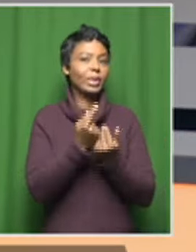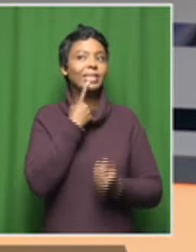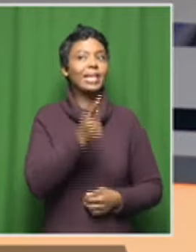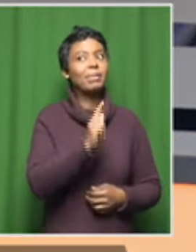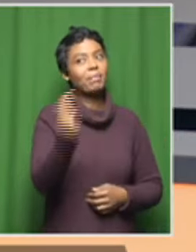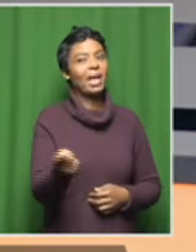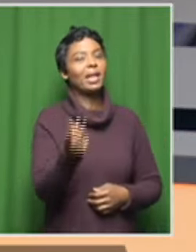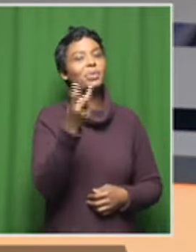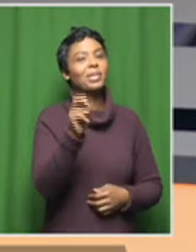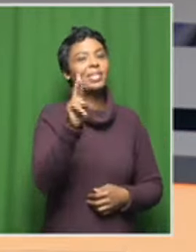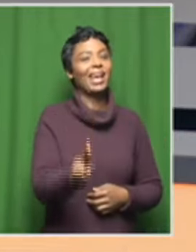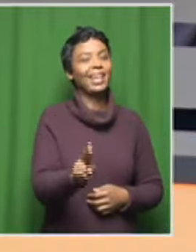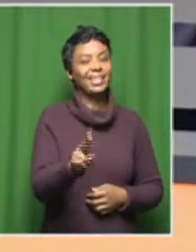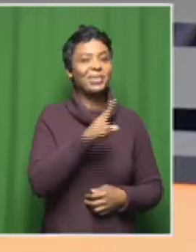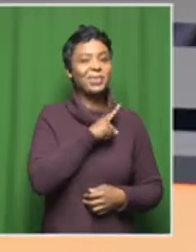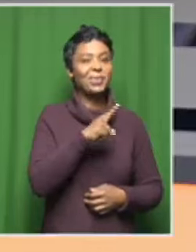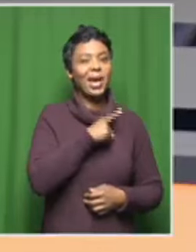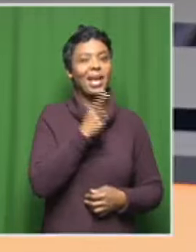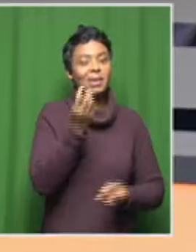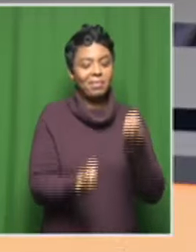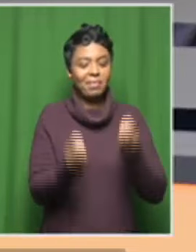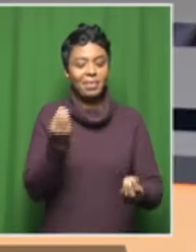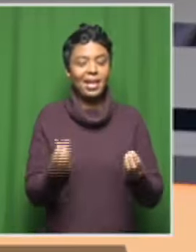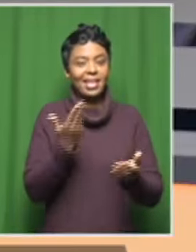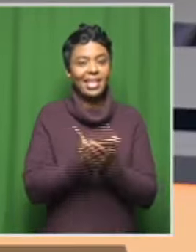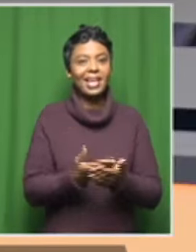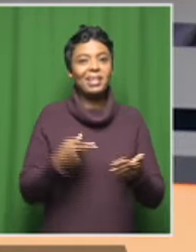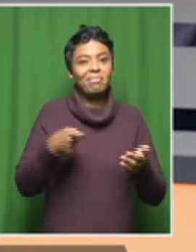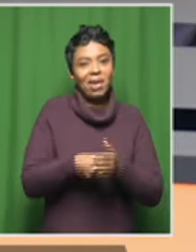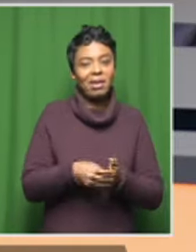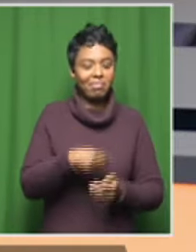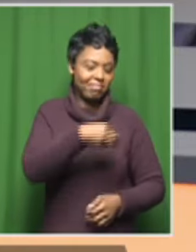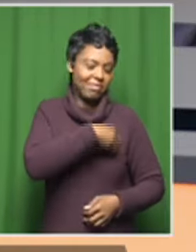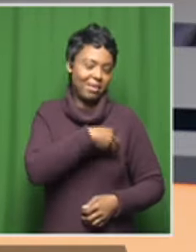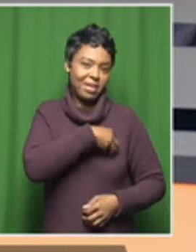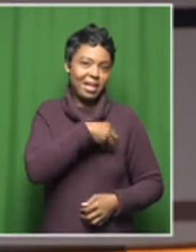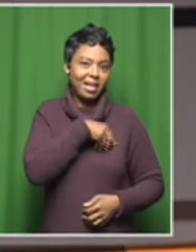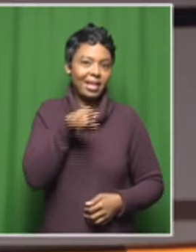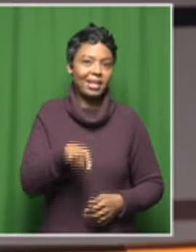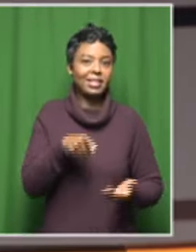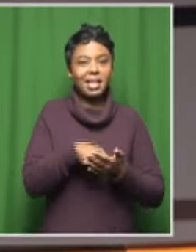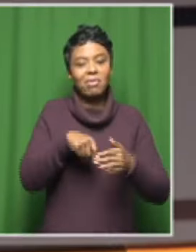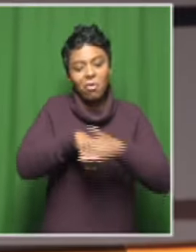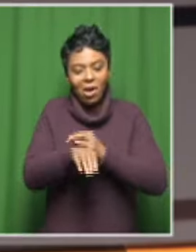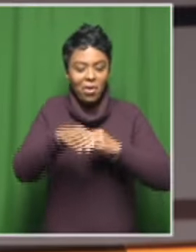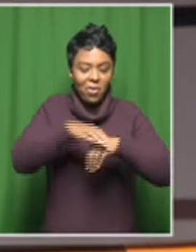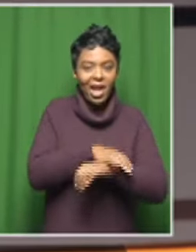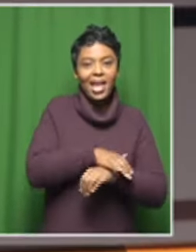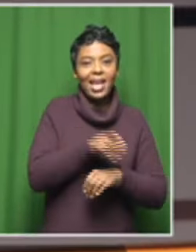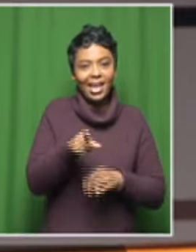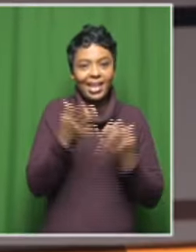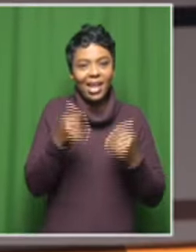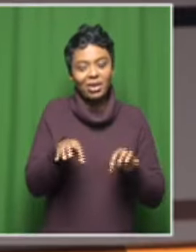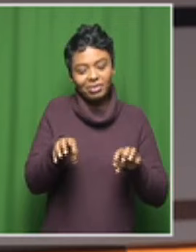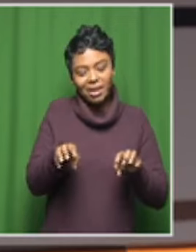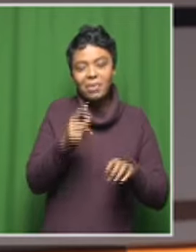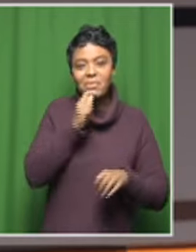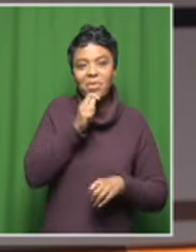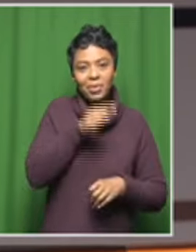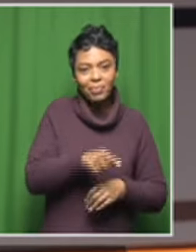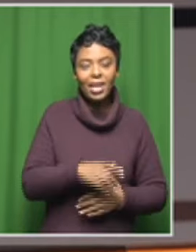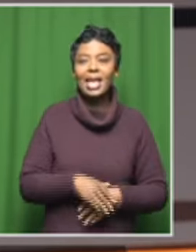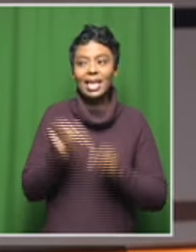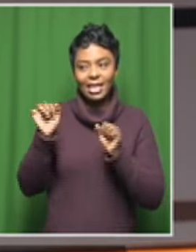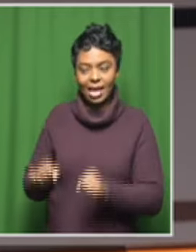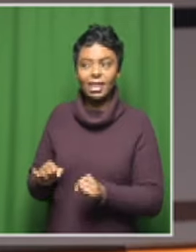so the kids can wear their slippers. Do you have lots of schools and corporates that are involved in all of this as well? Yes, so we actually are predominantly supported by